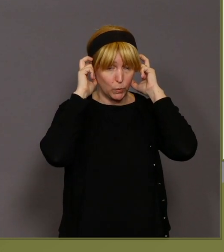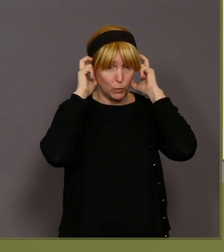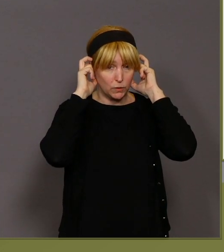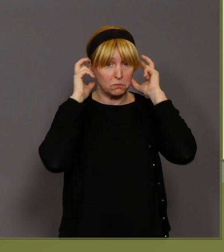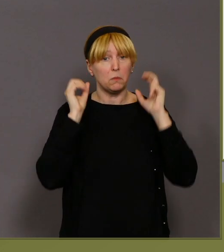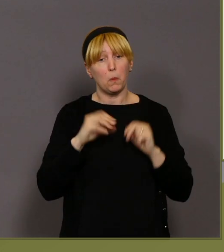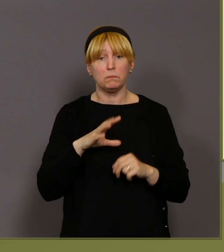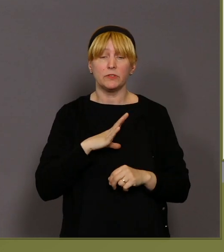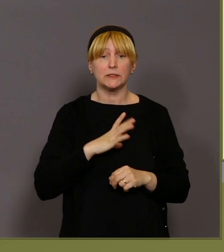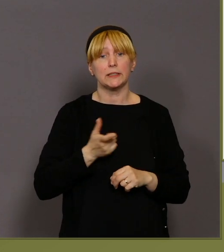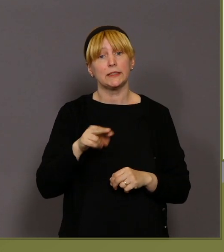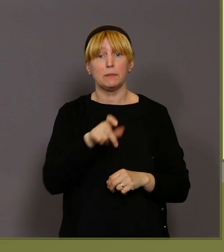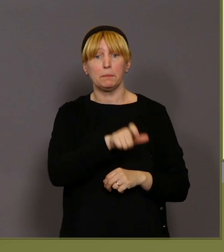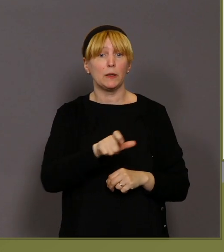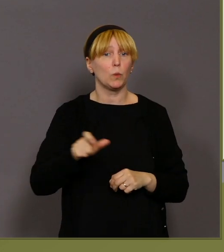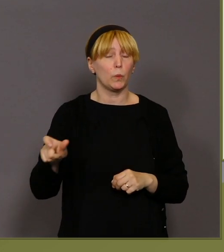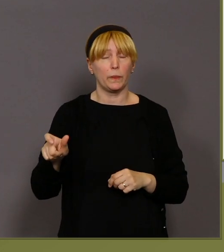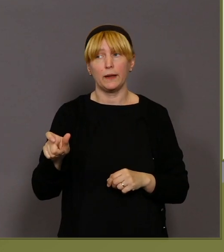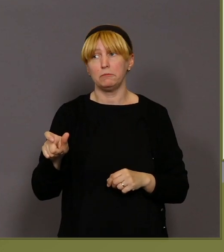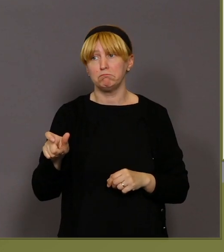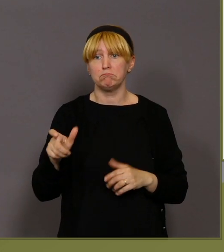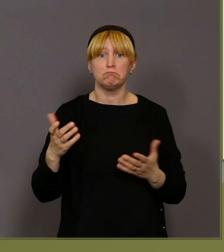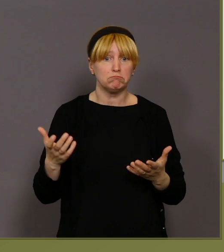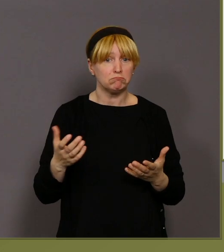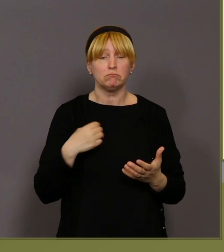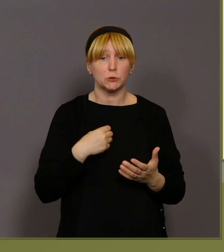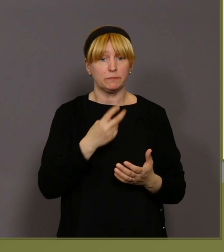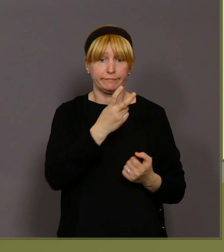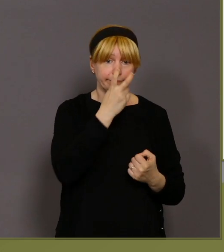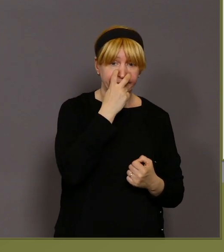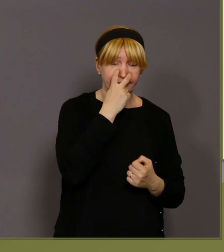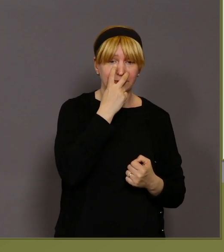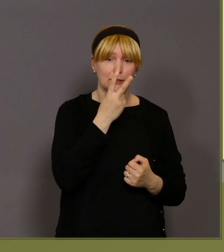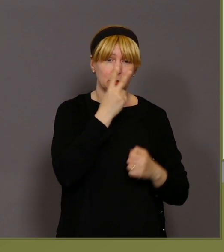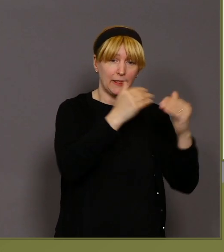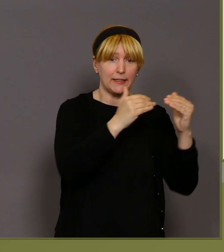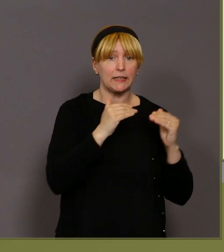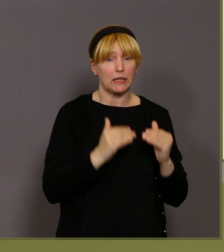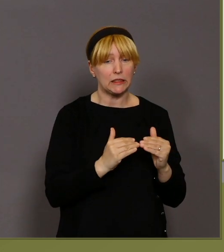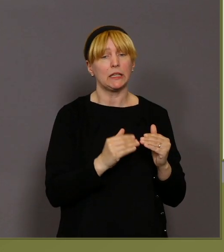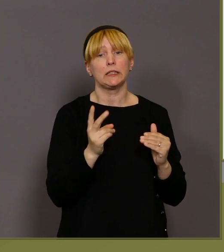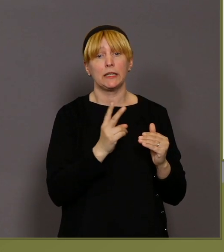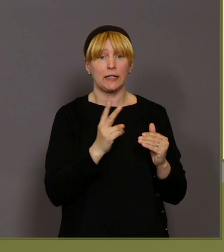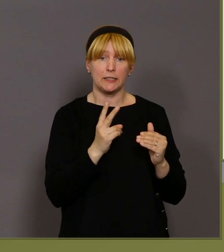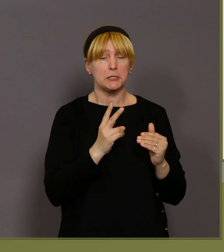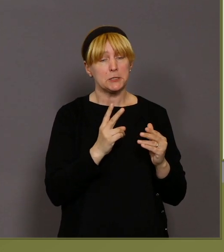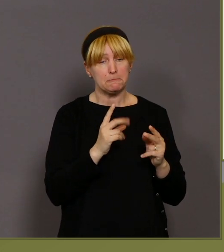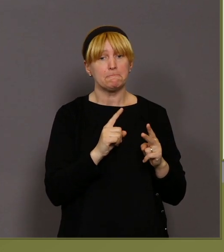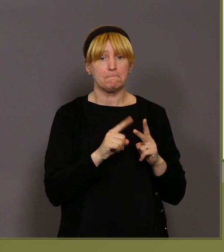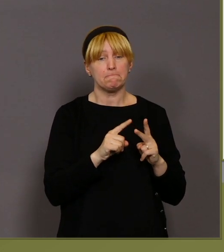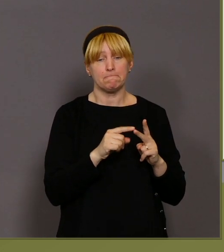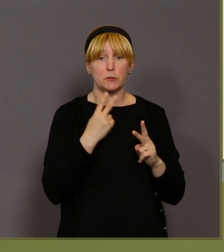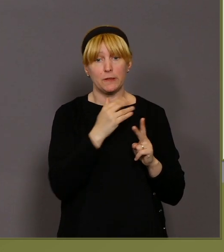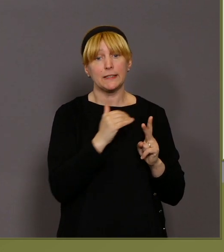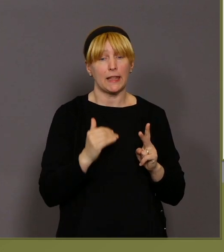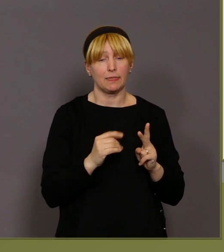have persons that do not see or have a vision impairment, they